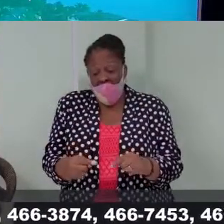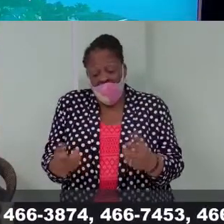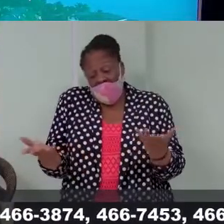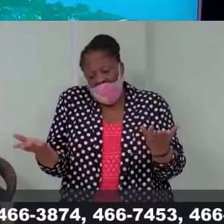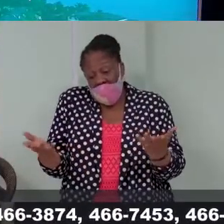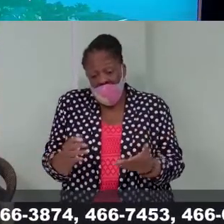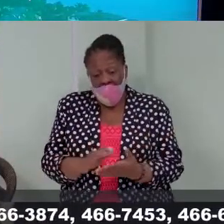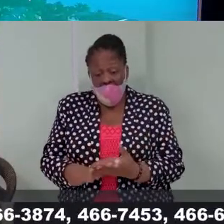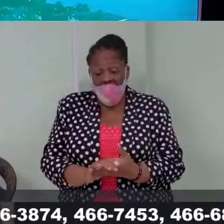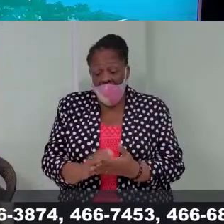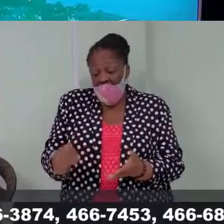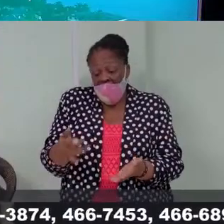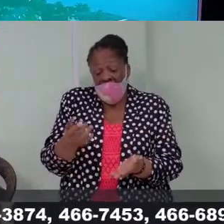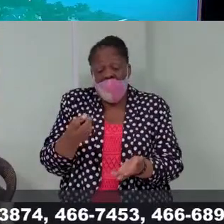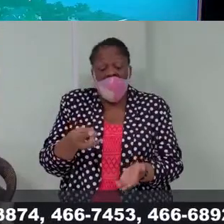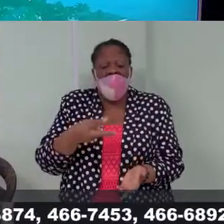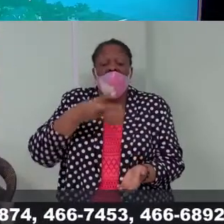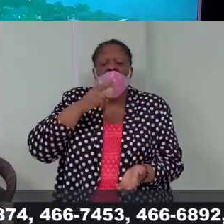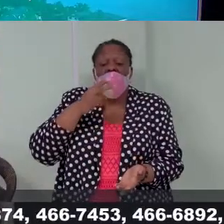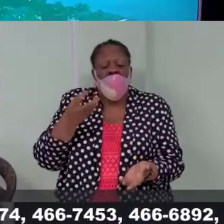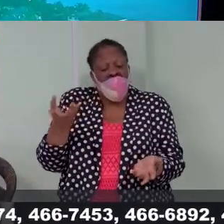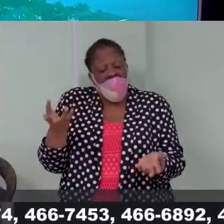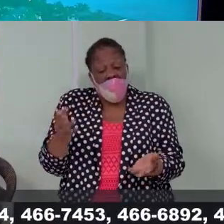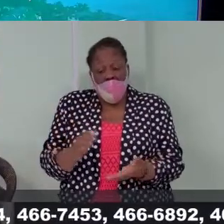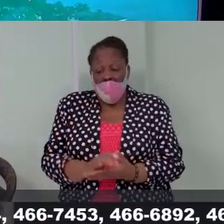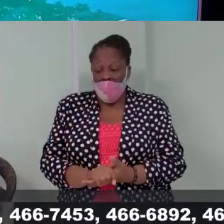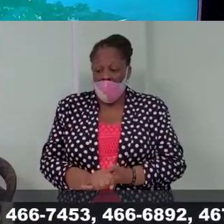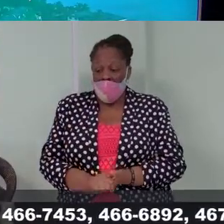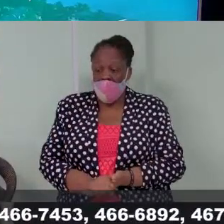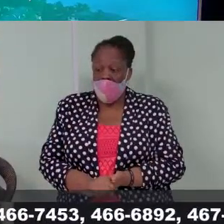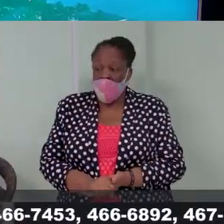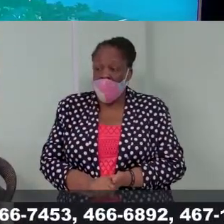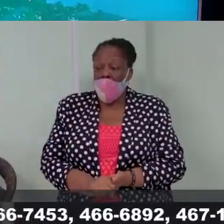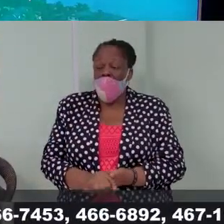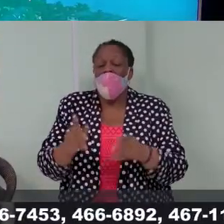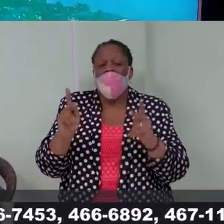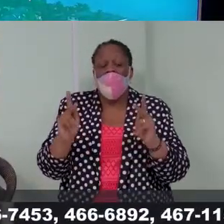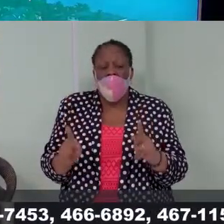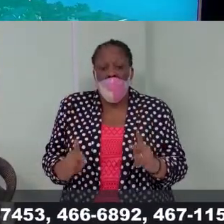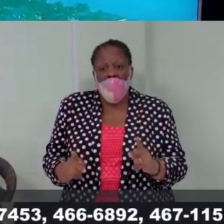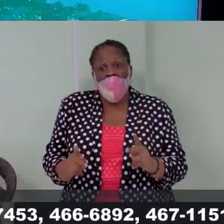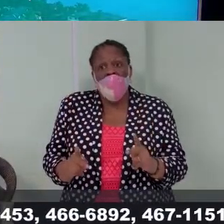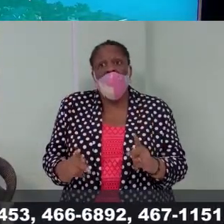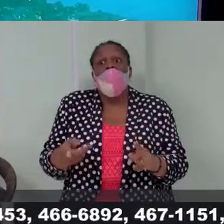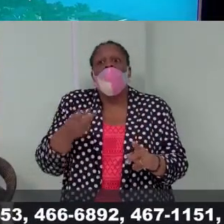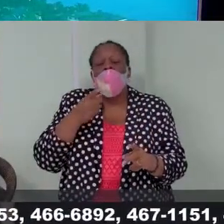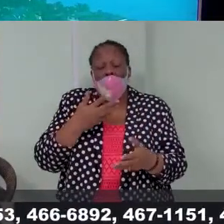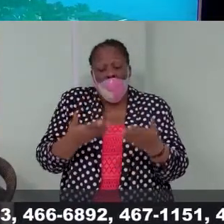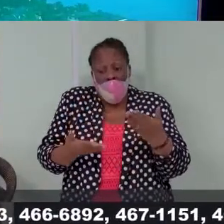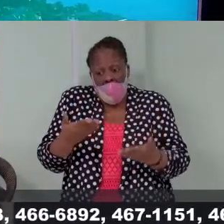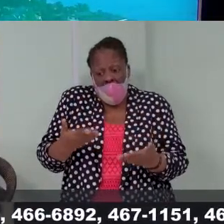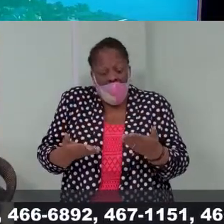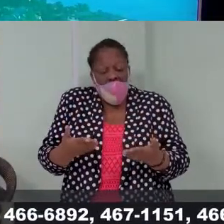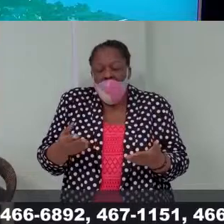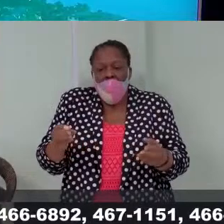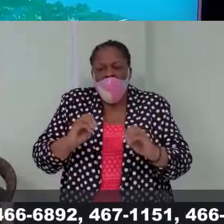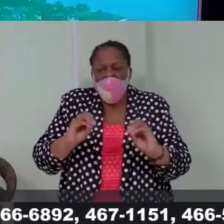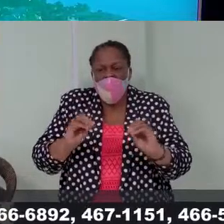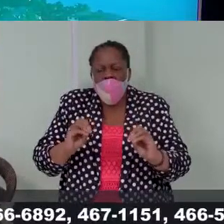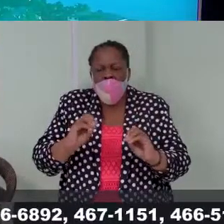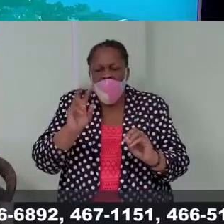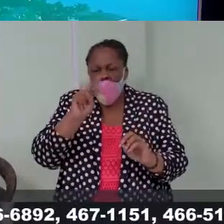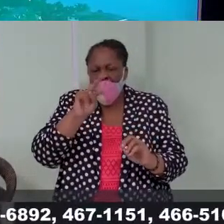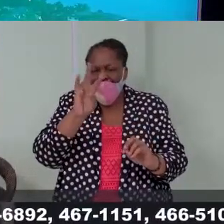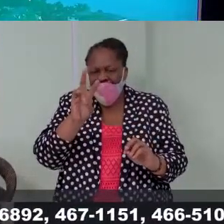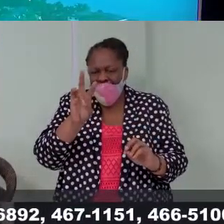and things like that. It's only persons who have significant illness where they have a drop in their oxygen saturation and they have to go to a